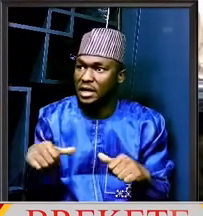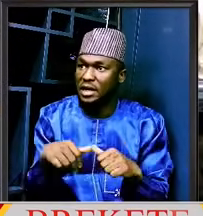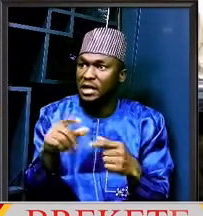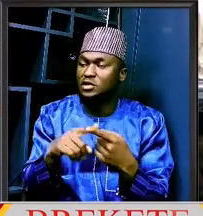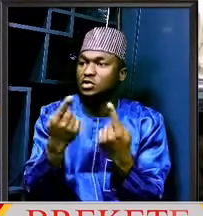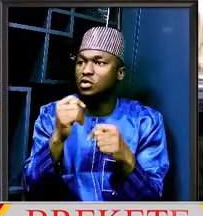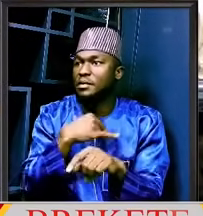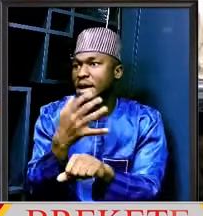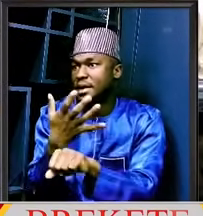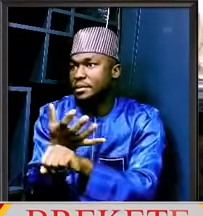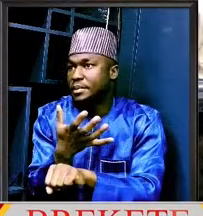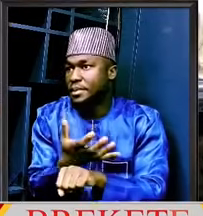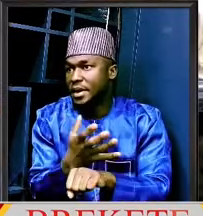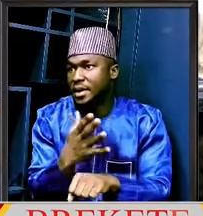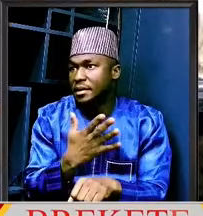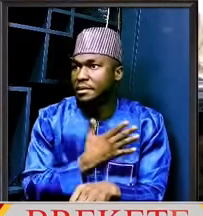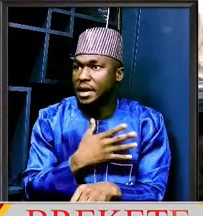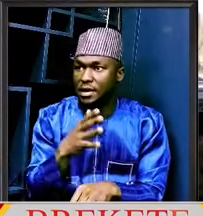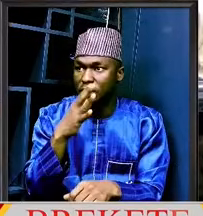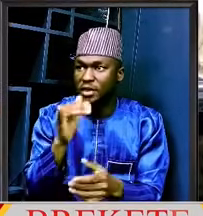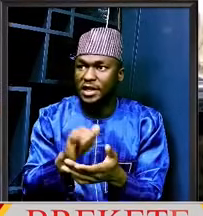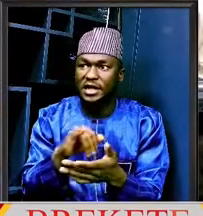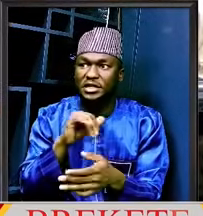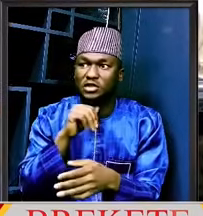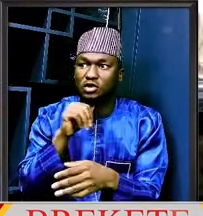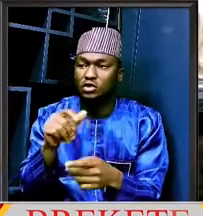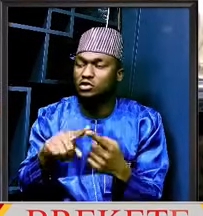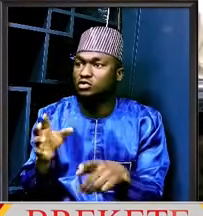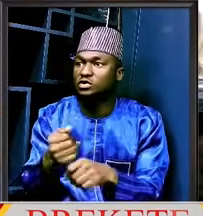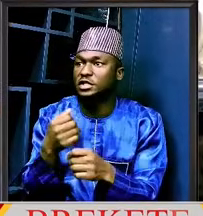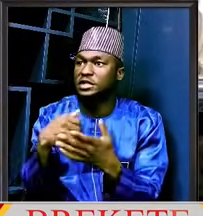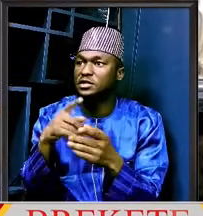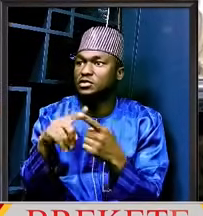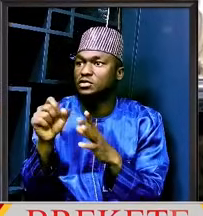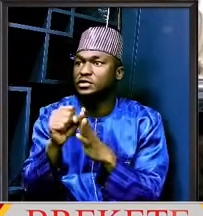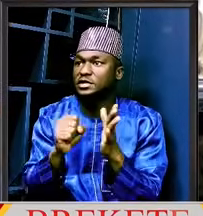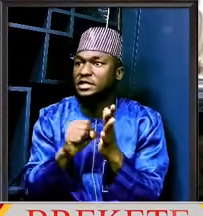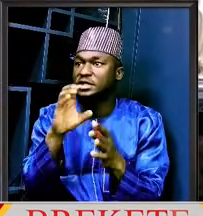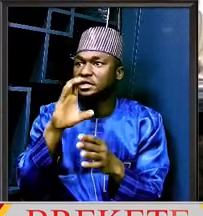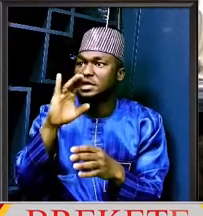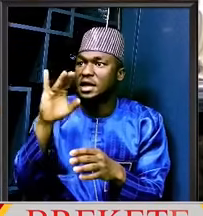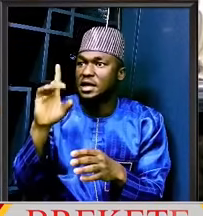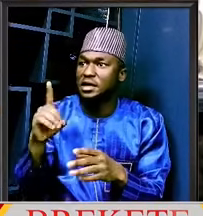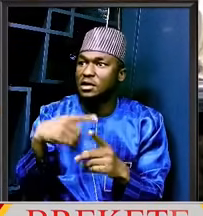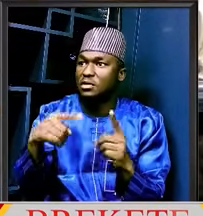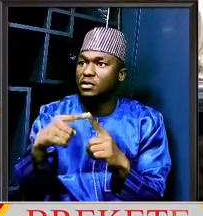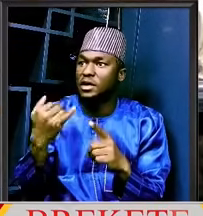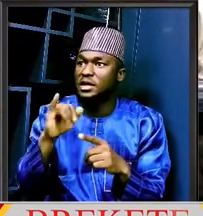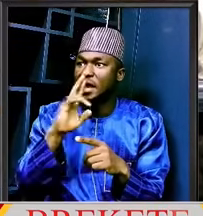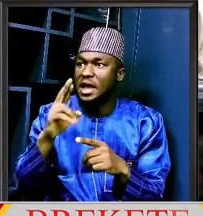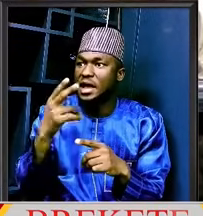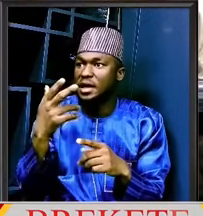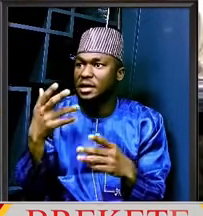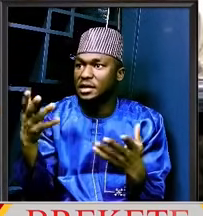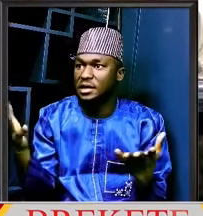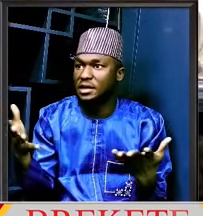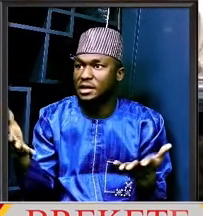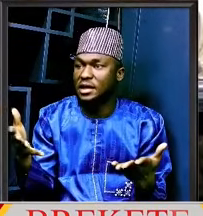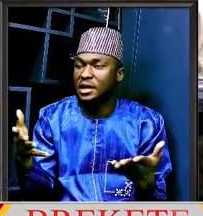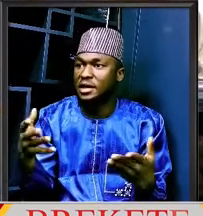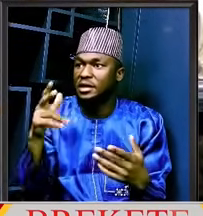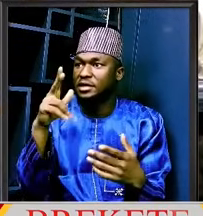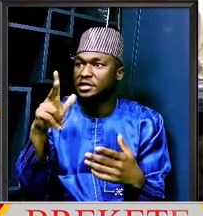and beg my mother that she shouldn't take this case to state CID. While they were there, three of the man's